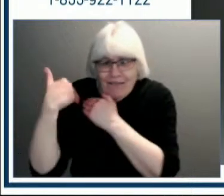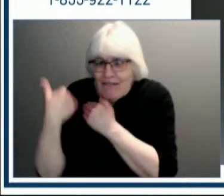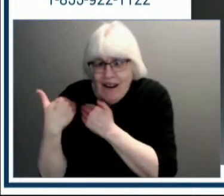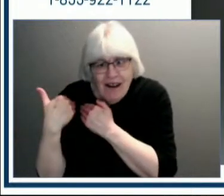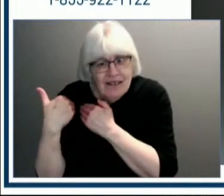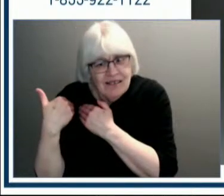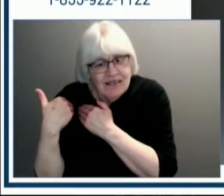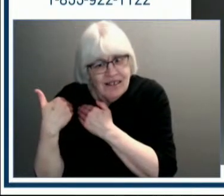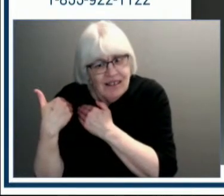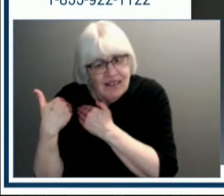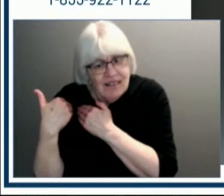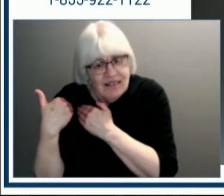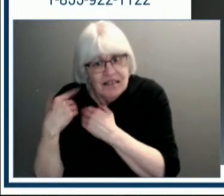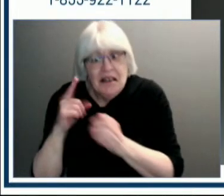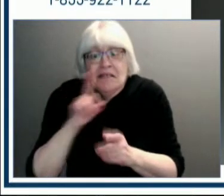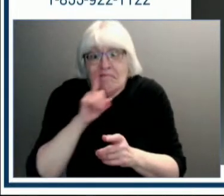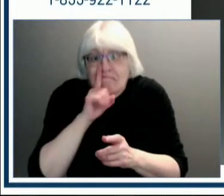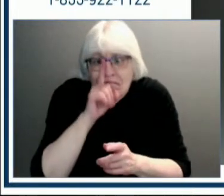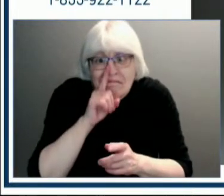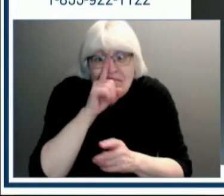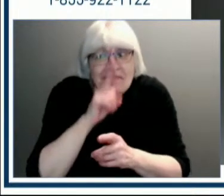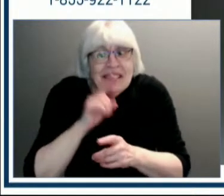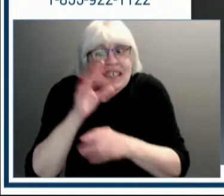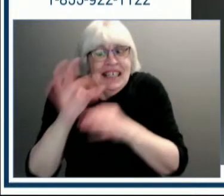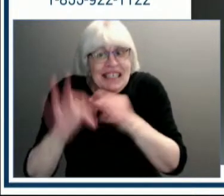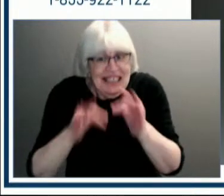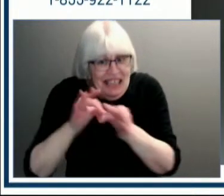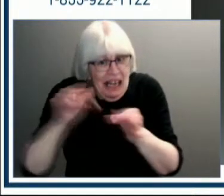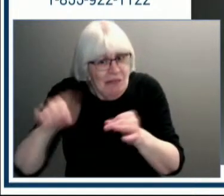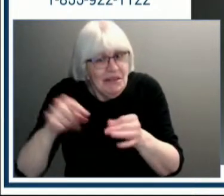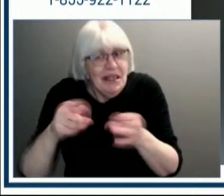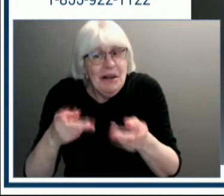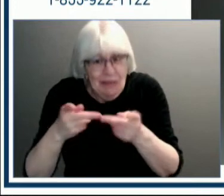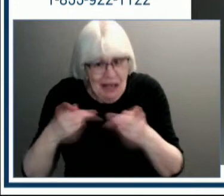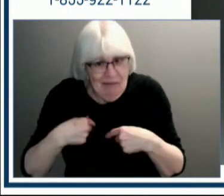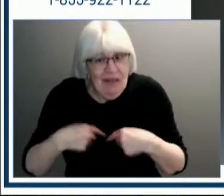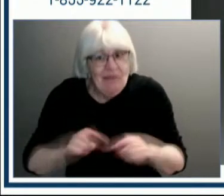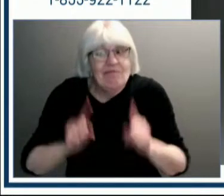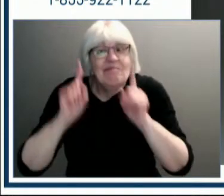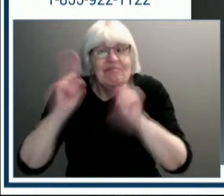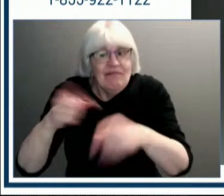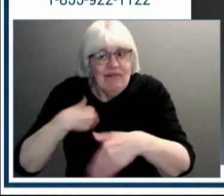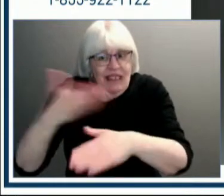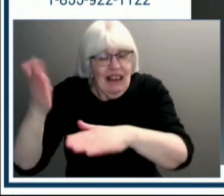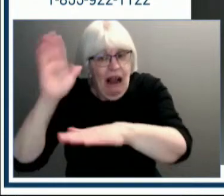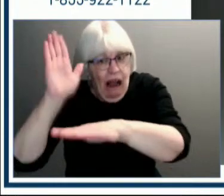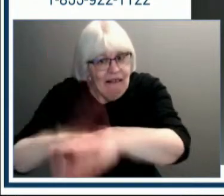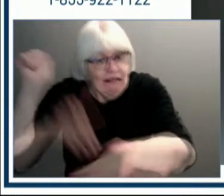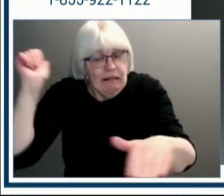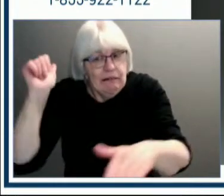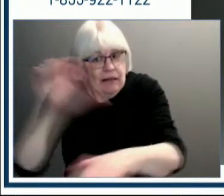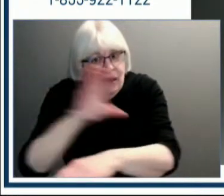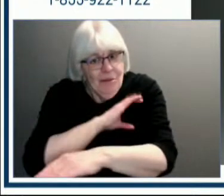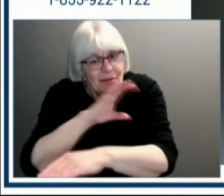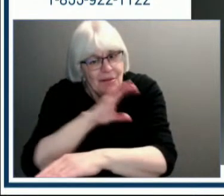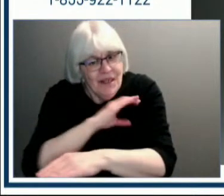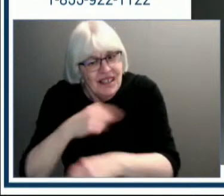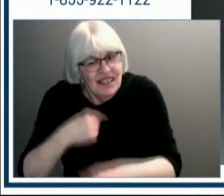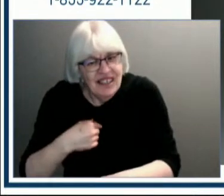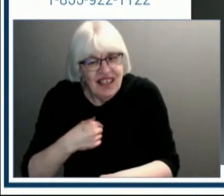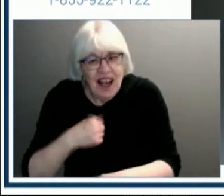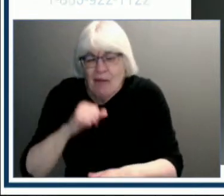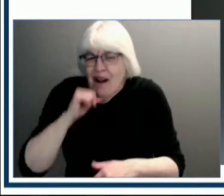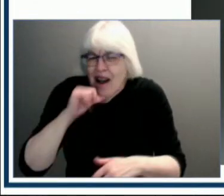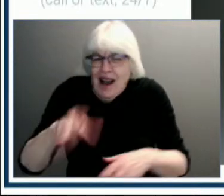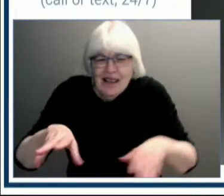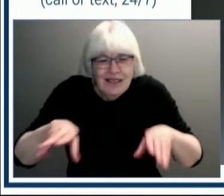testing sites as recently as today. That is just unacceptable and frankly disappointing. And I really feel